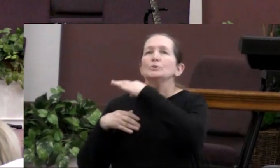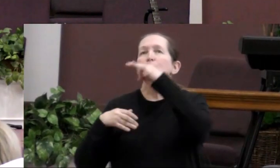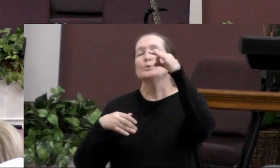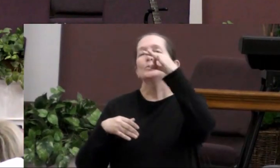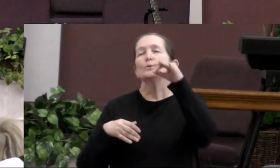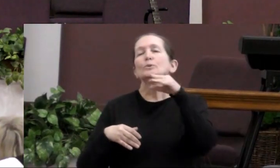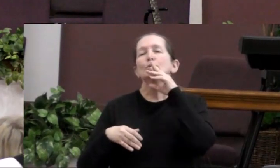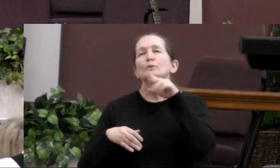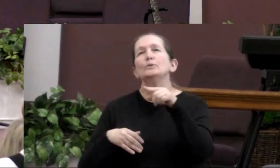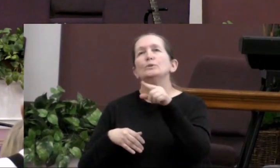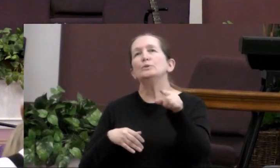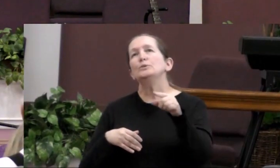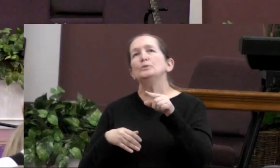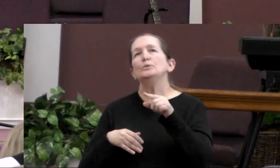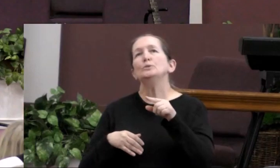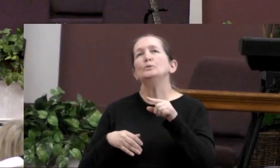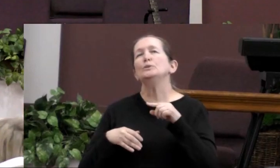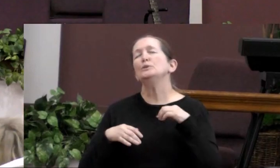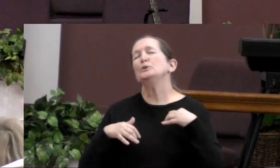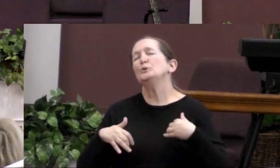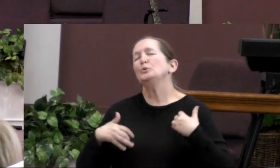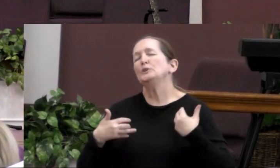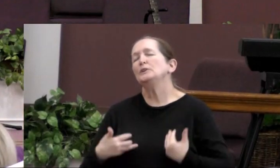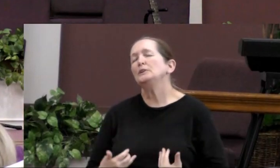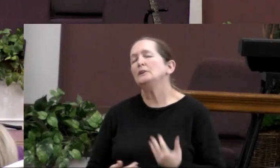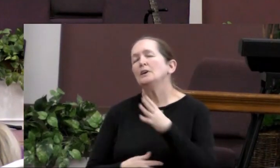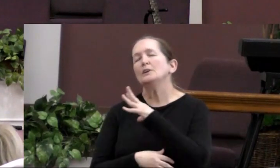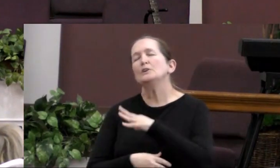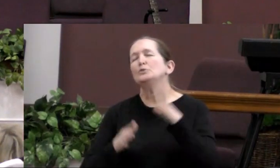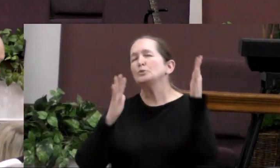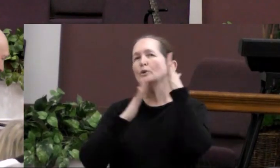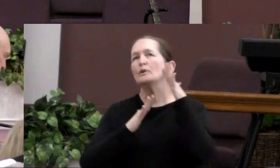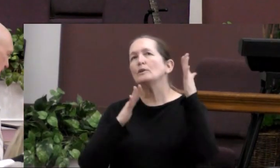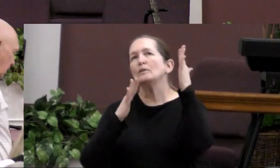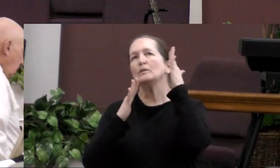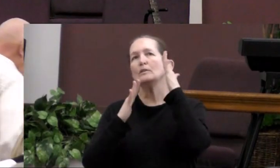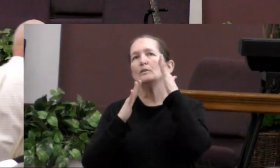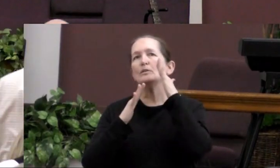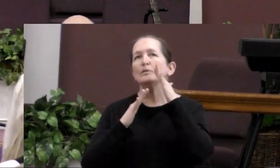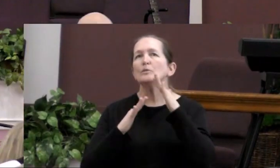Oh, soul, are you weary and